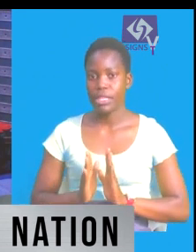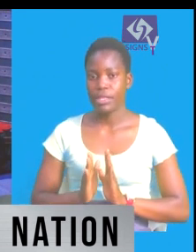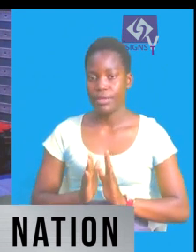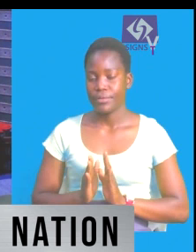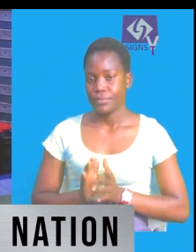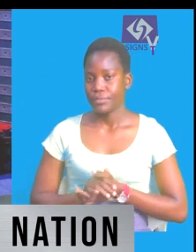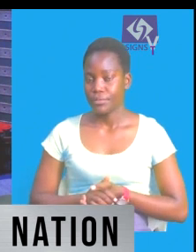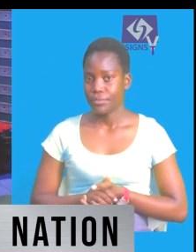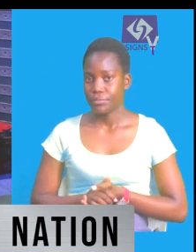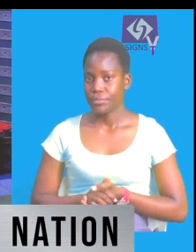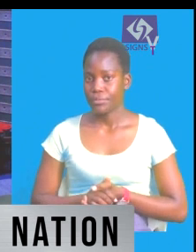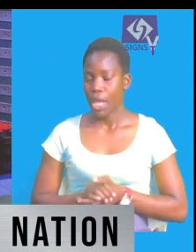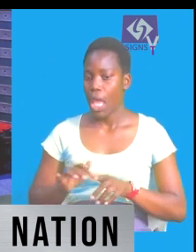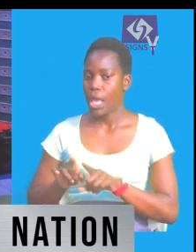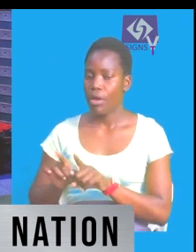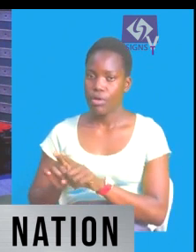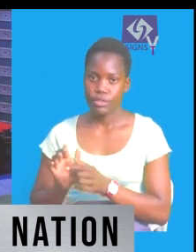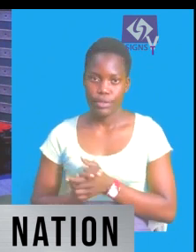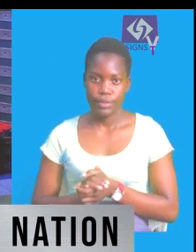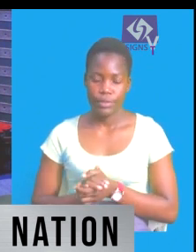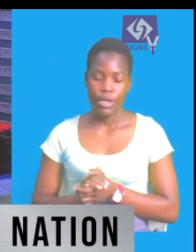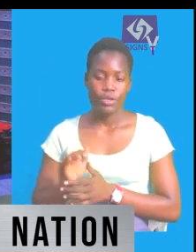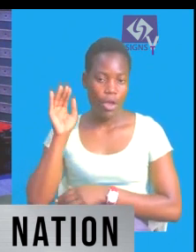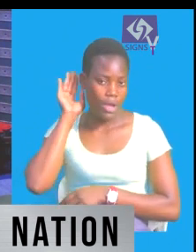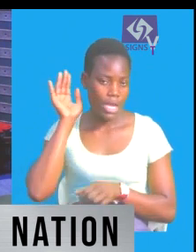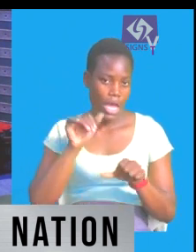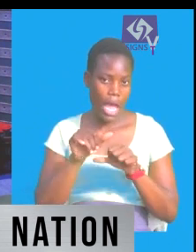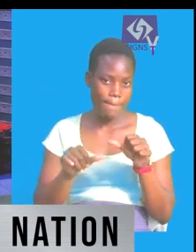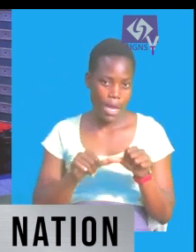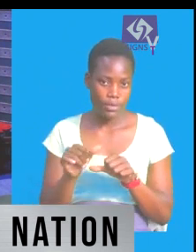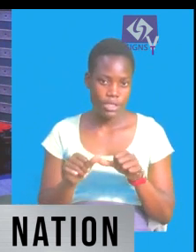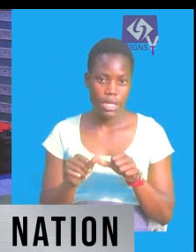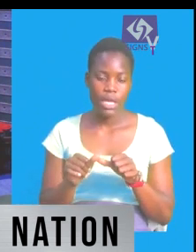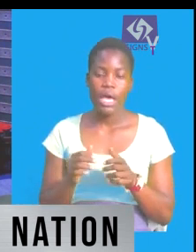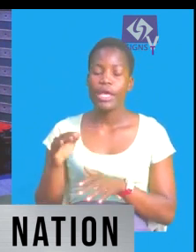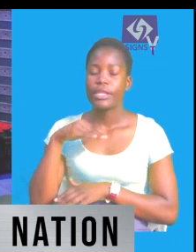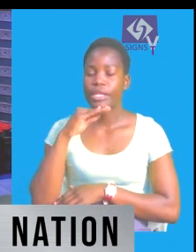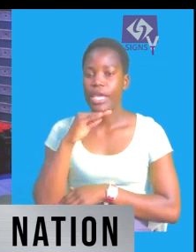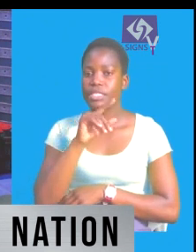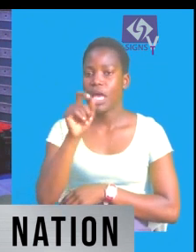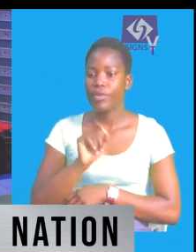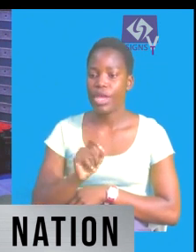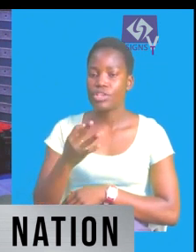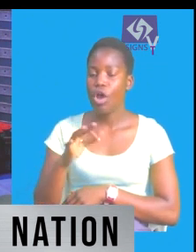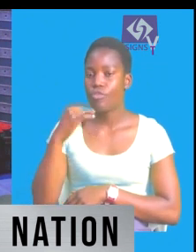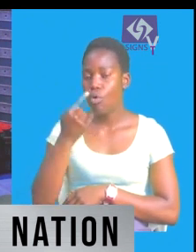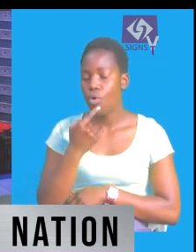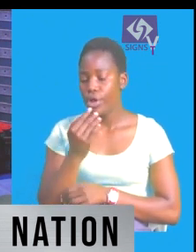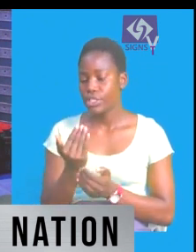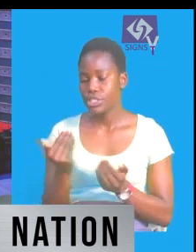hospitals, giving, you heard of the mortality rates of the children and all